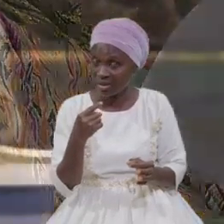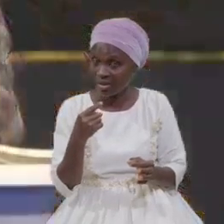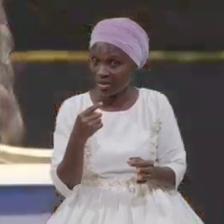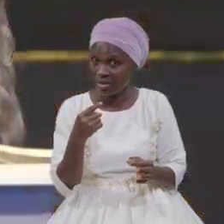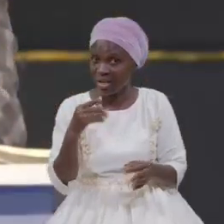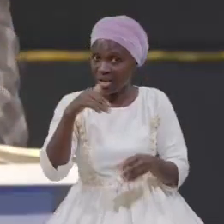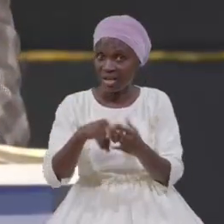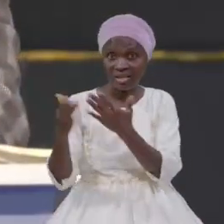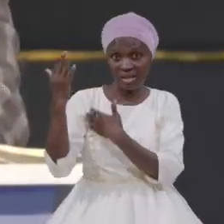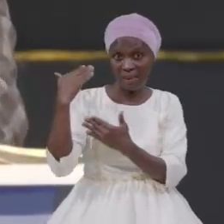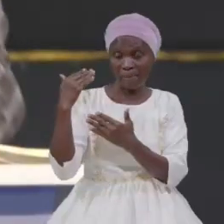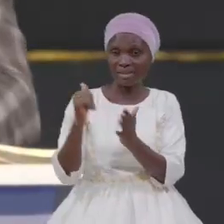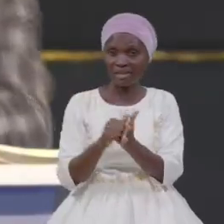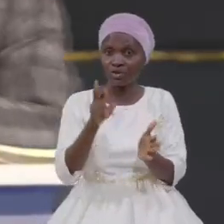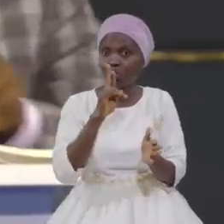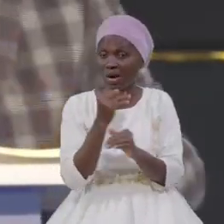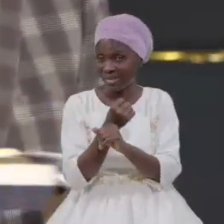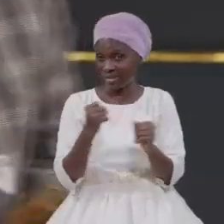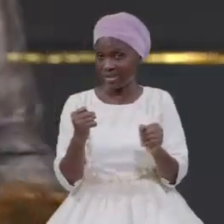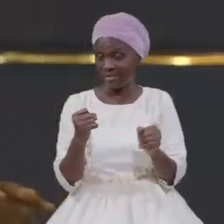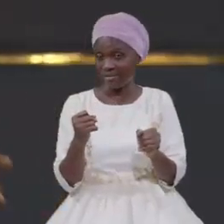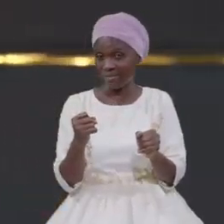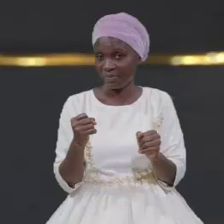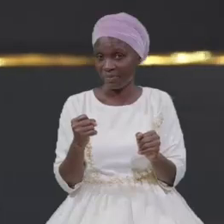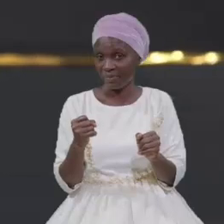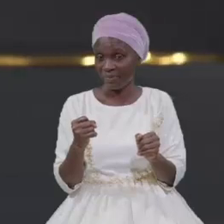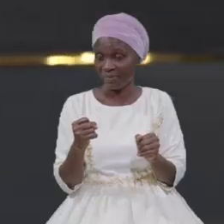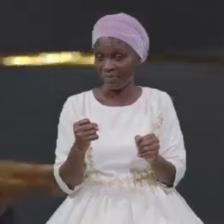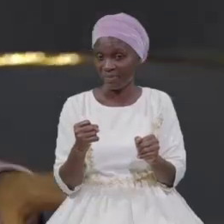you have been saved, but the